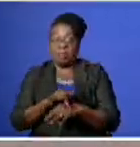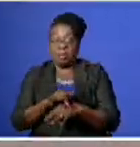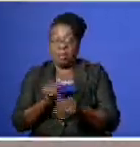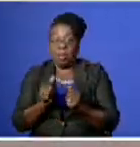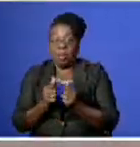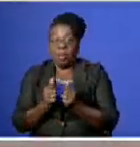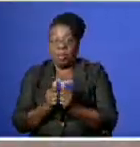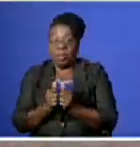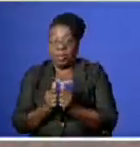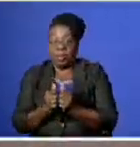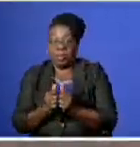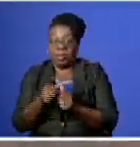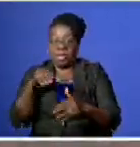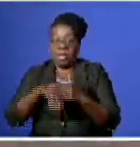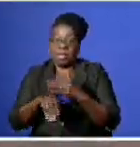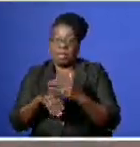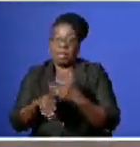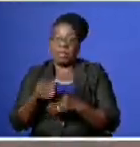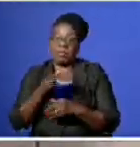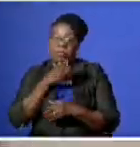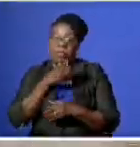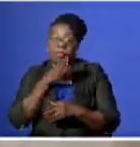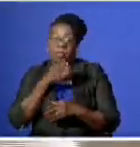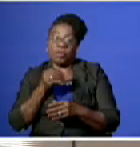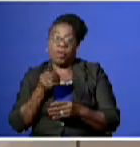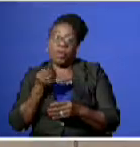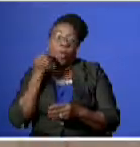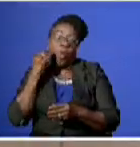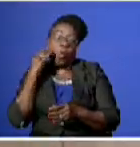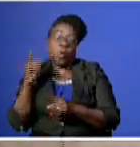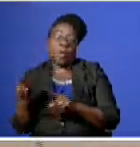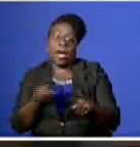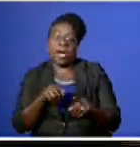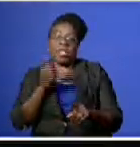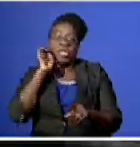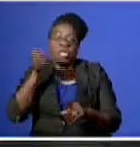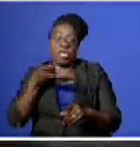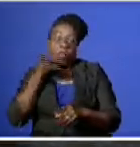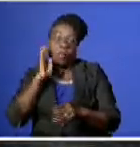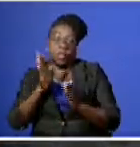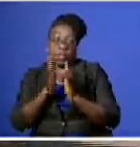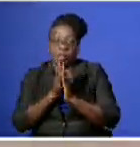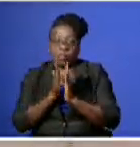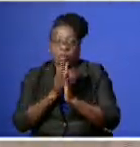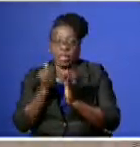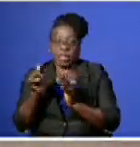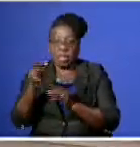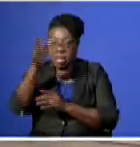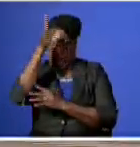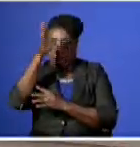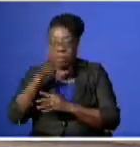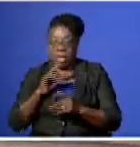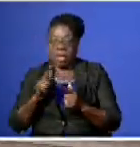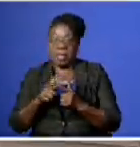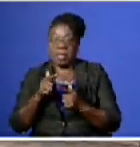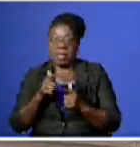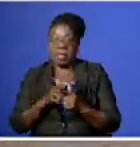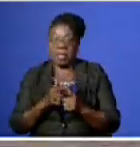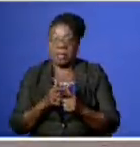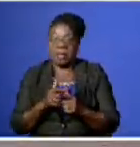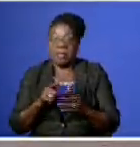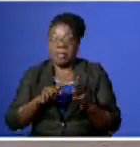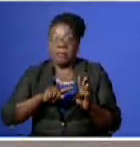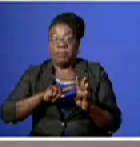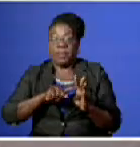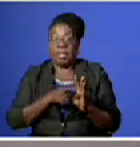male entered his mother's home as she engaged in her early morning prayer. Initial reports from police revealing that the man then began acting belligerent as his